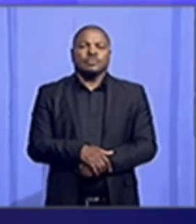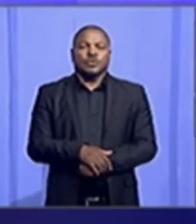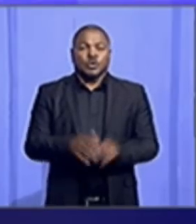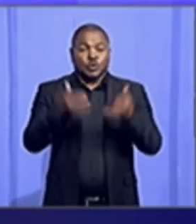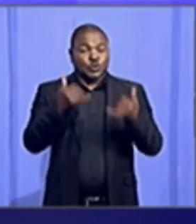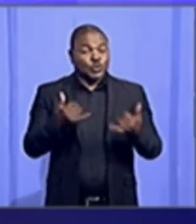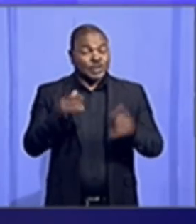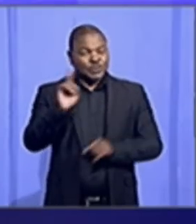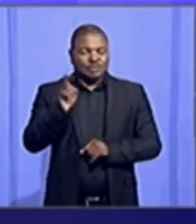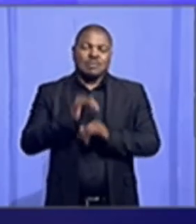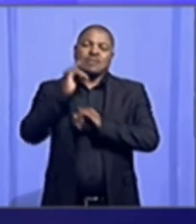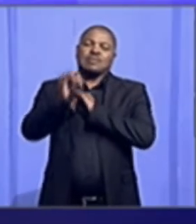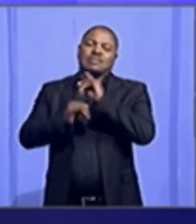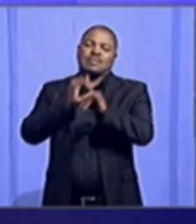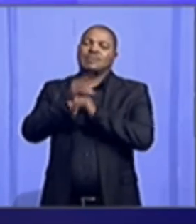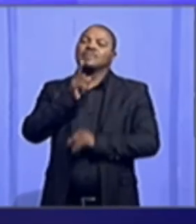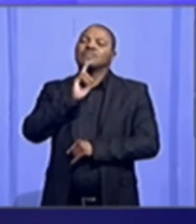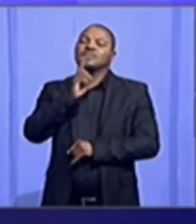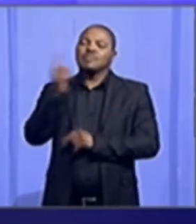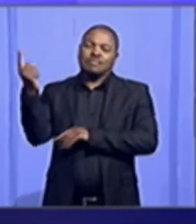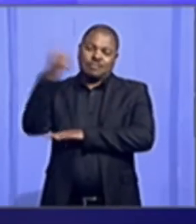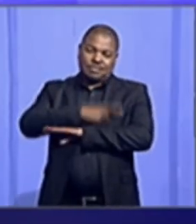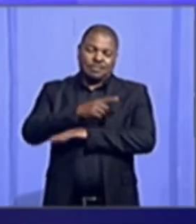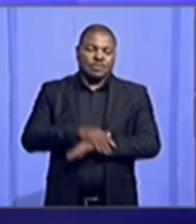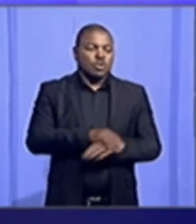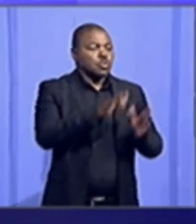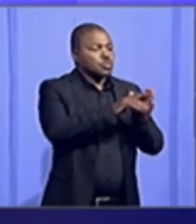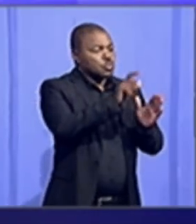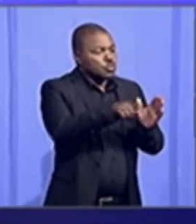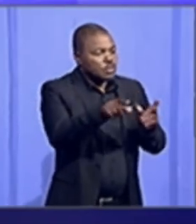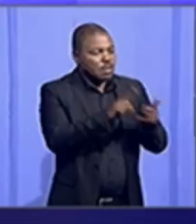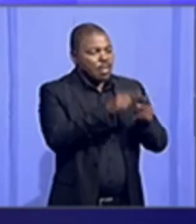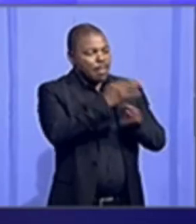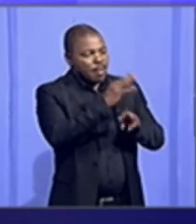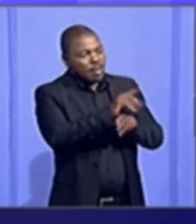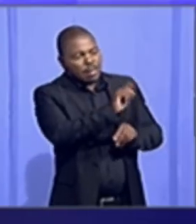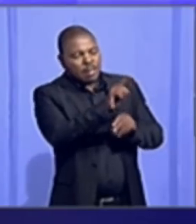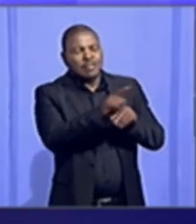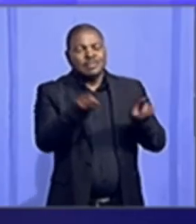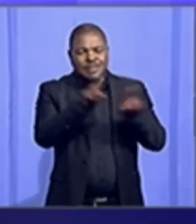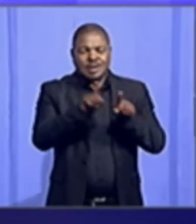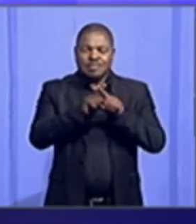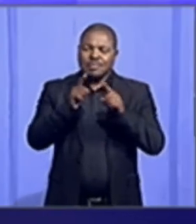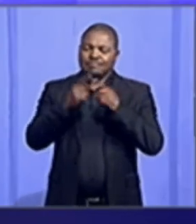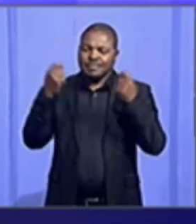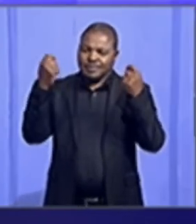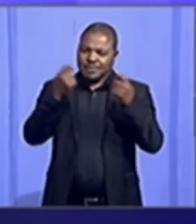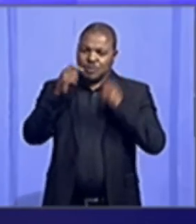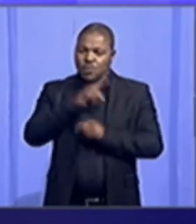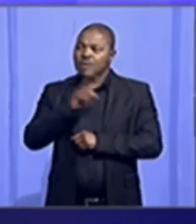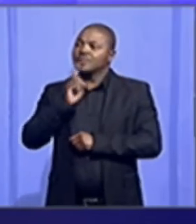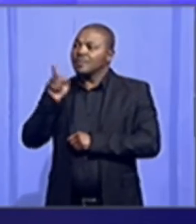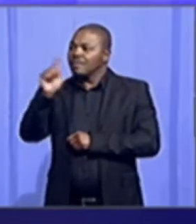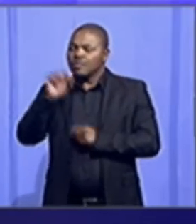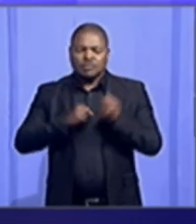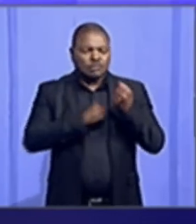Kajeno ke letsatsi la lefatshe la matitjhere mme barutwana le batswadi ka ho lekana ba keteka tshehetso eo ba ifumanang ho tswa